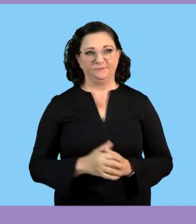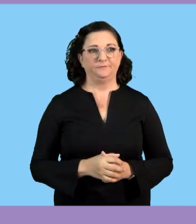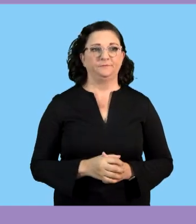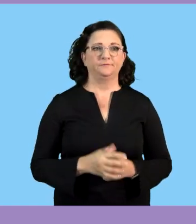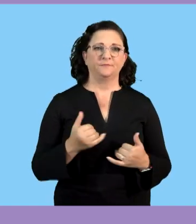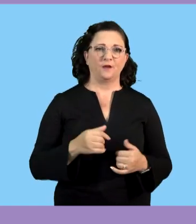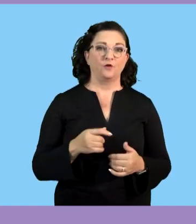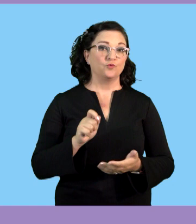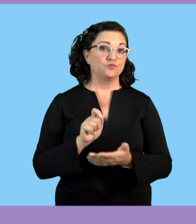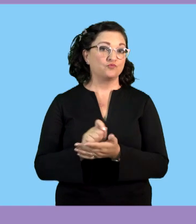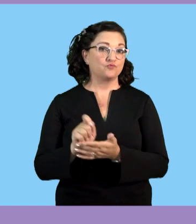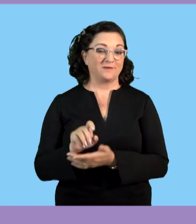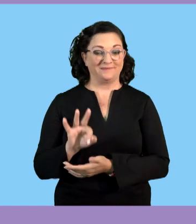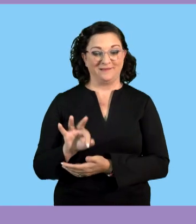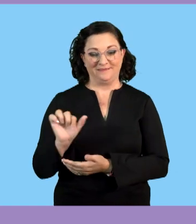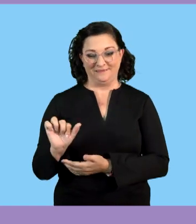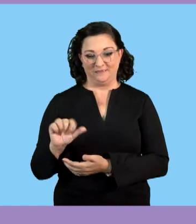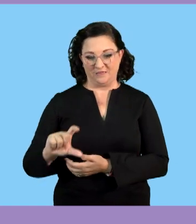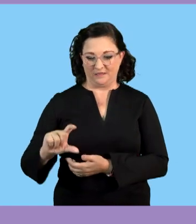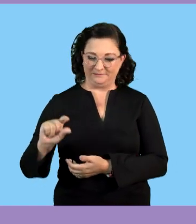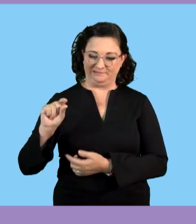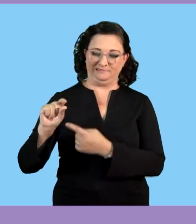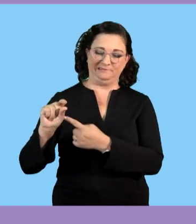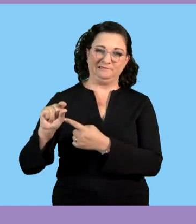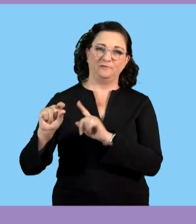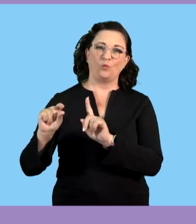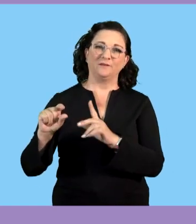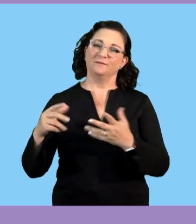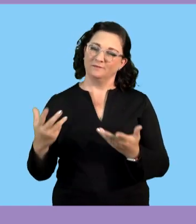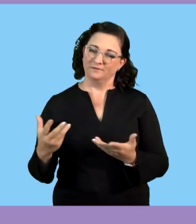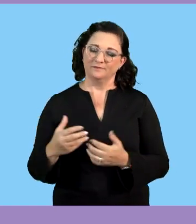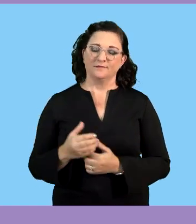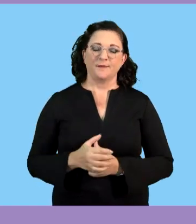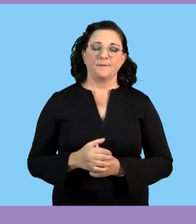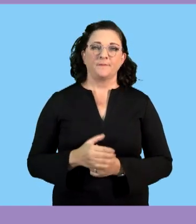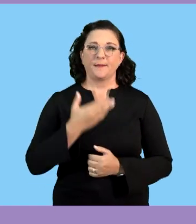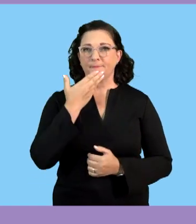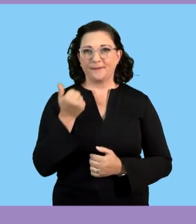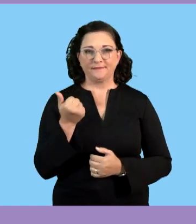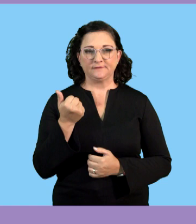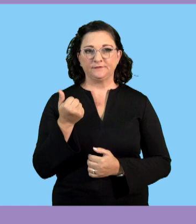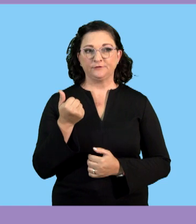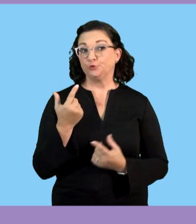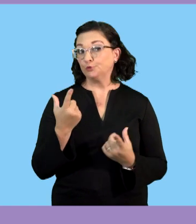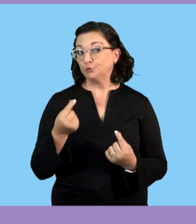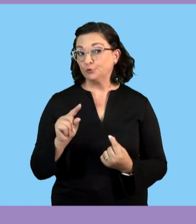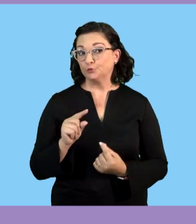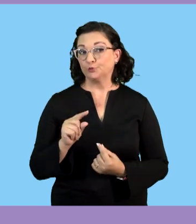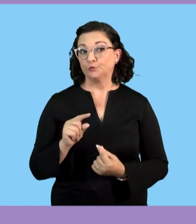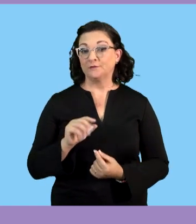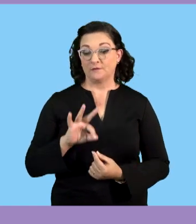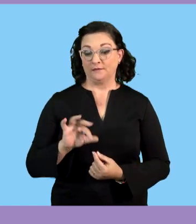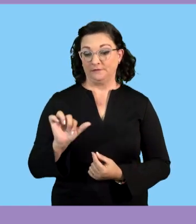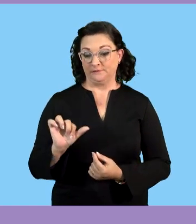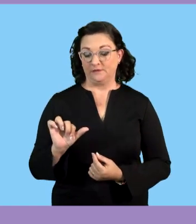thing we're going to do is to write 36 in exponential form. And the best way to do this is, remember, 36